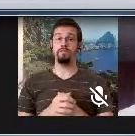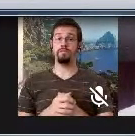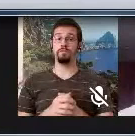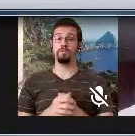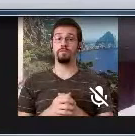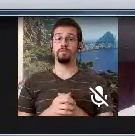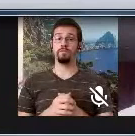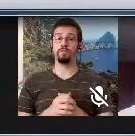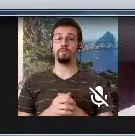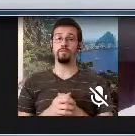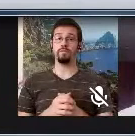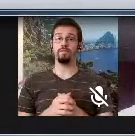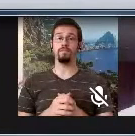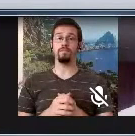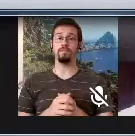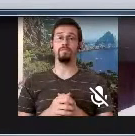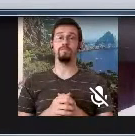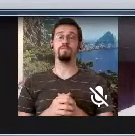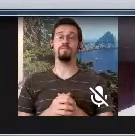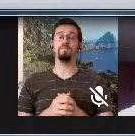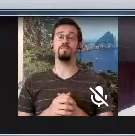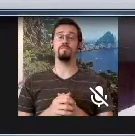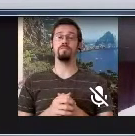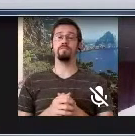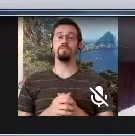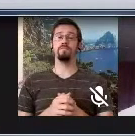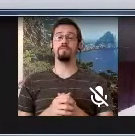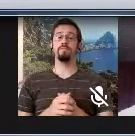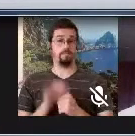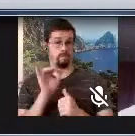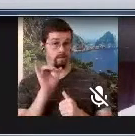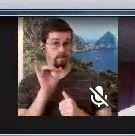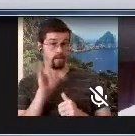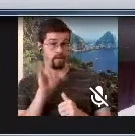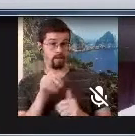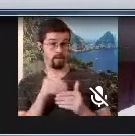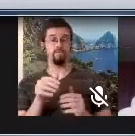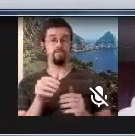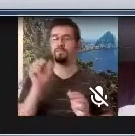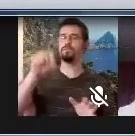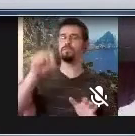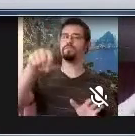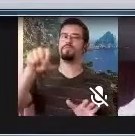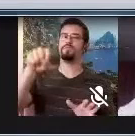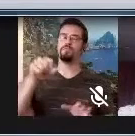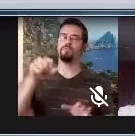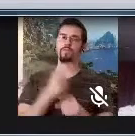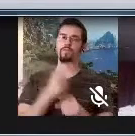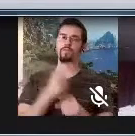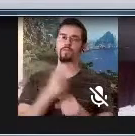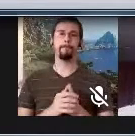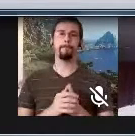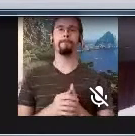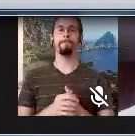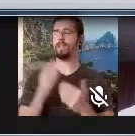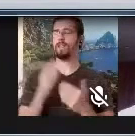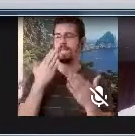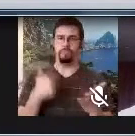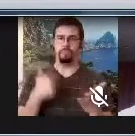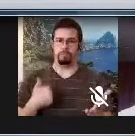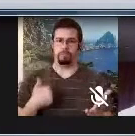Is this the next slide, Steve? Yes. Okay. Yeah. Thank you. I'm sorry. I wasn't sure.